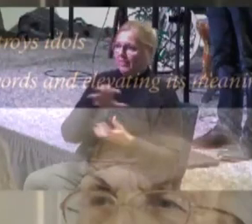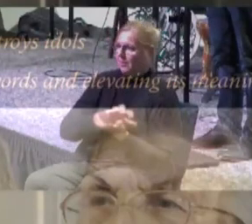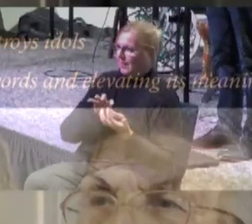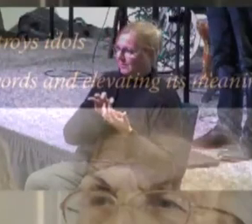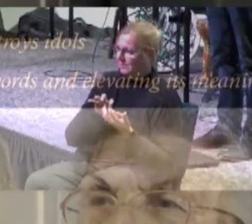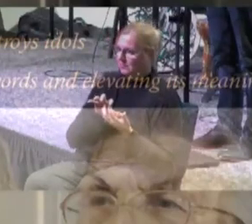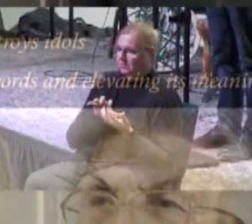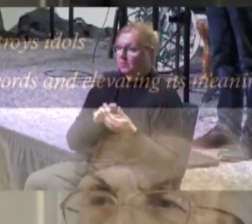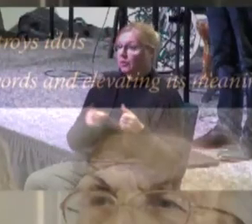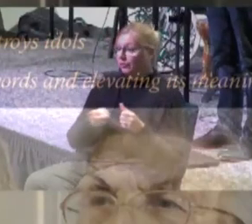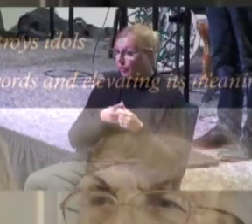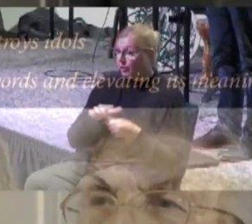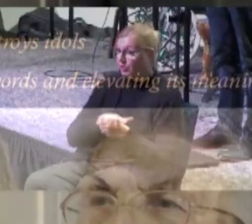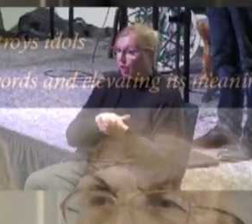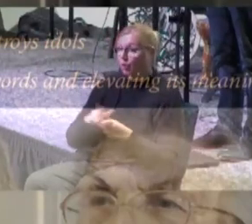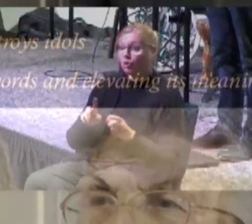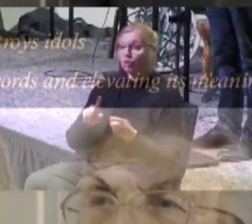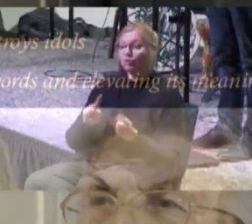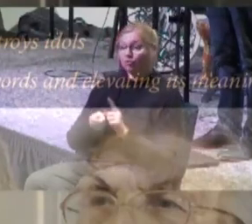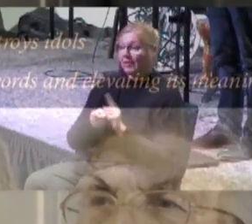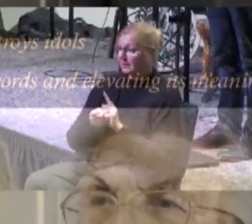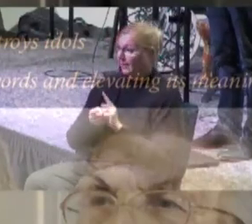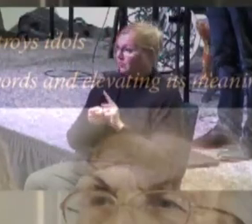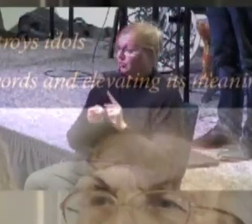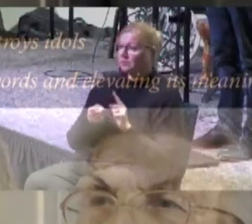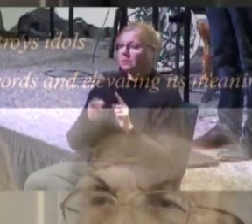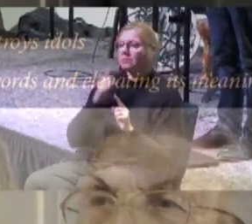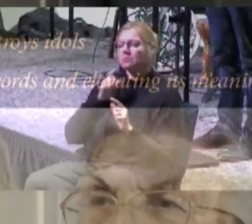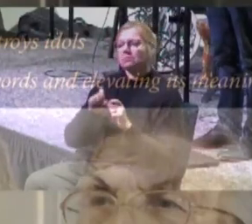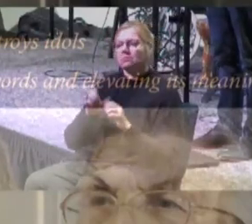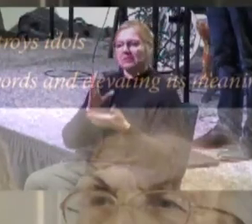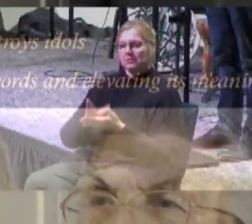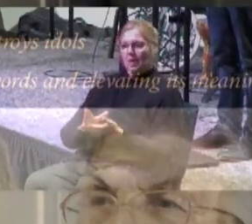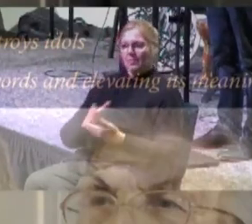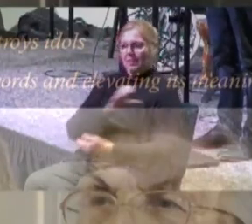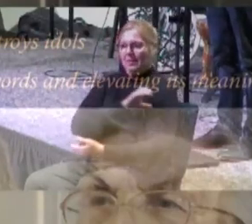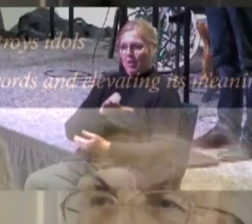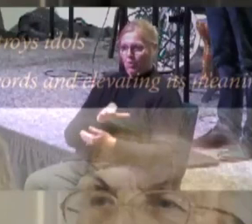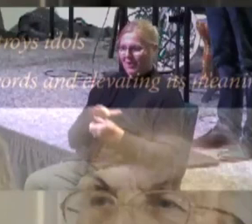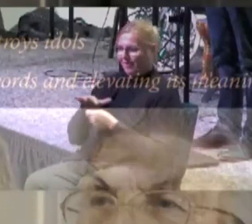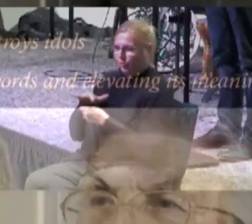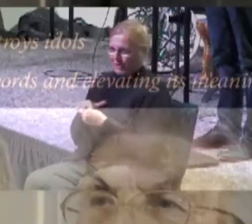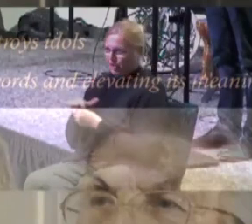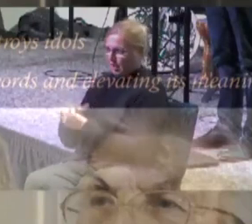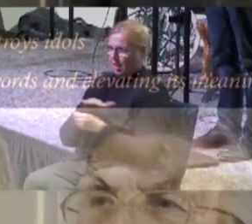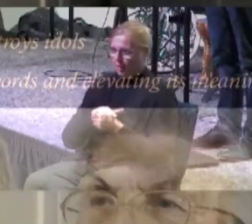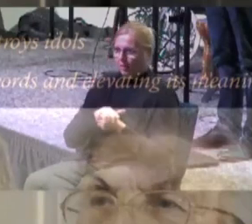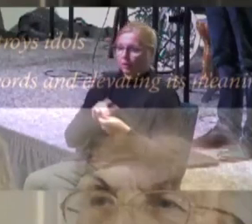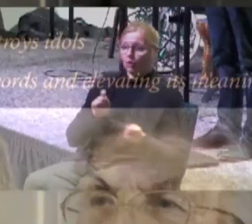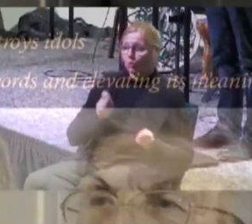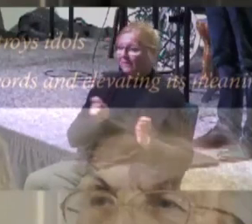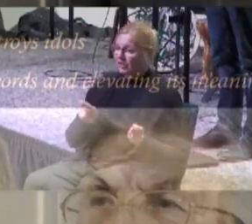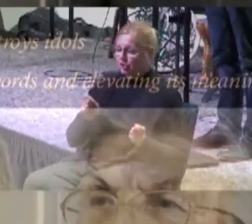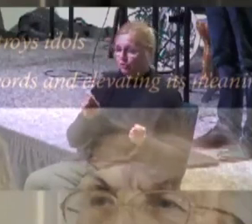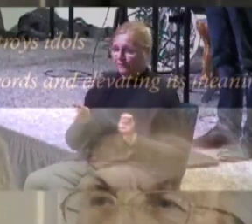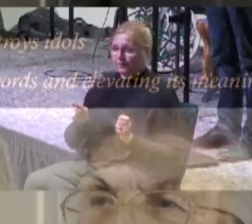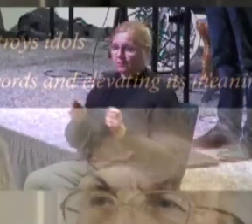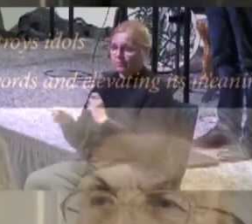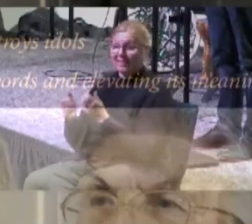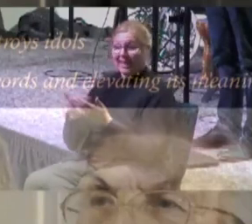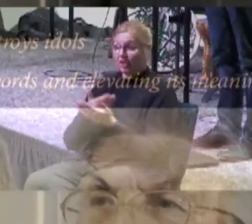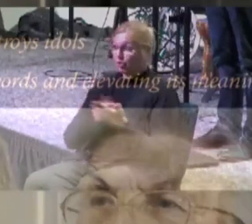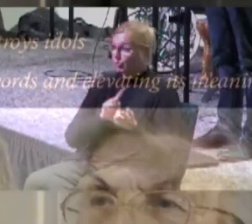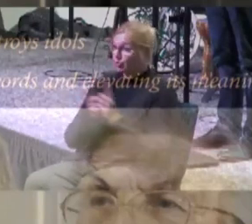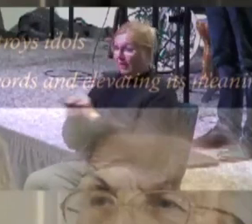First, local translations break the power of idolized regional translations, and revisions and new translations break